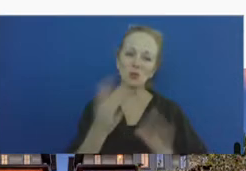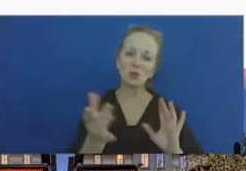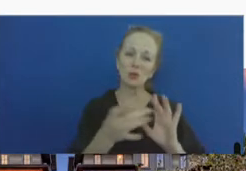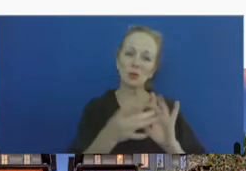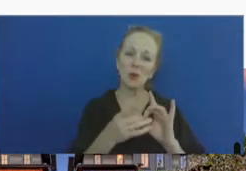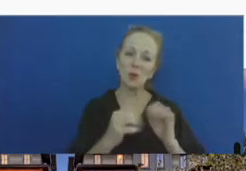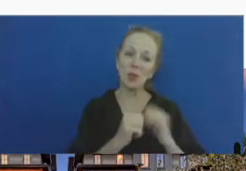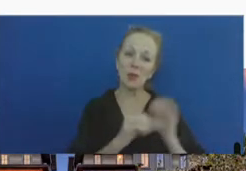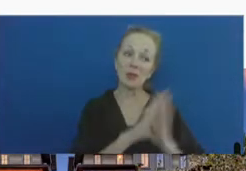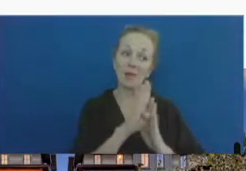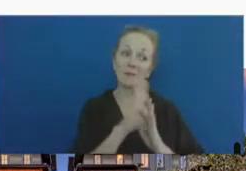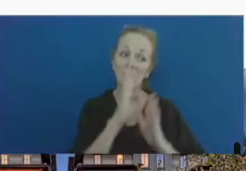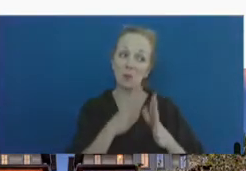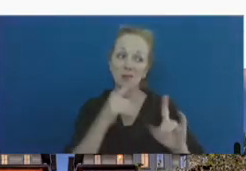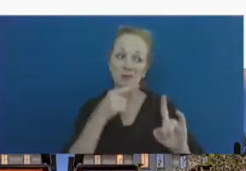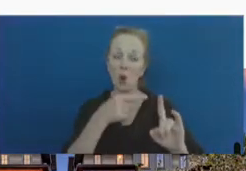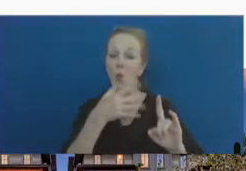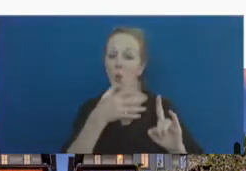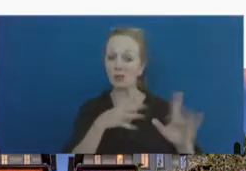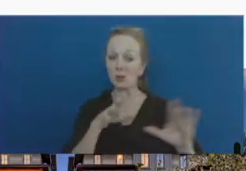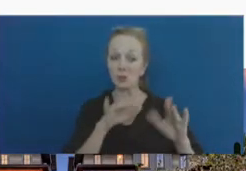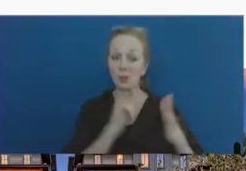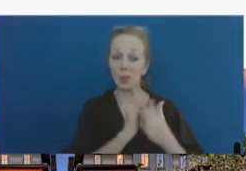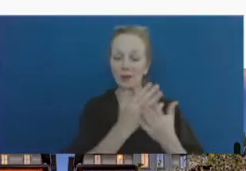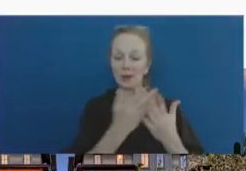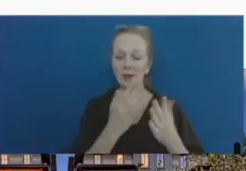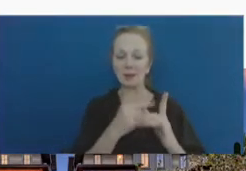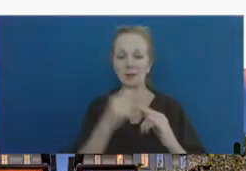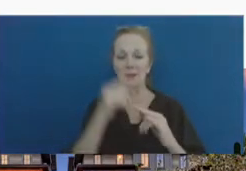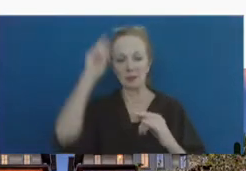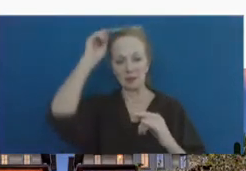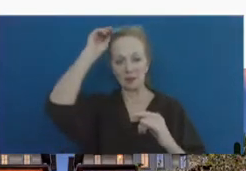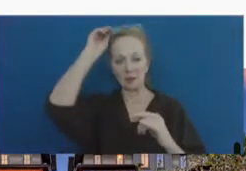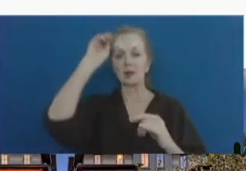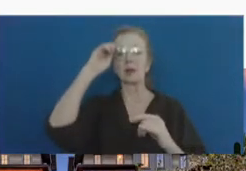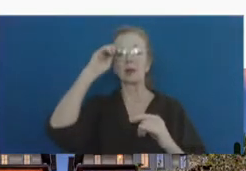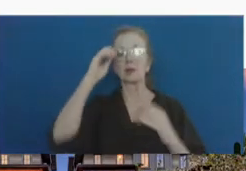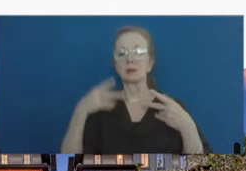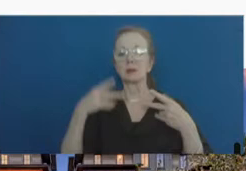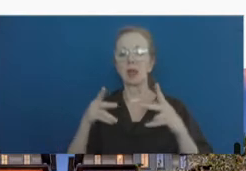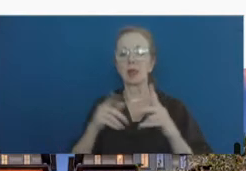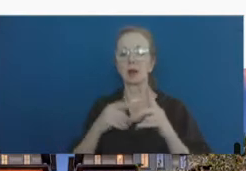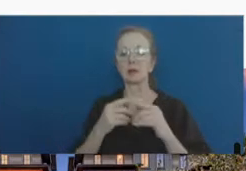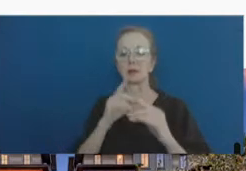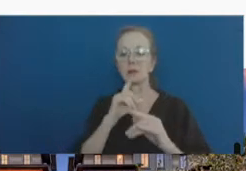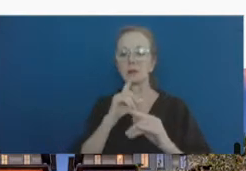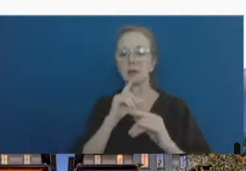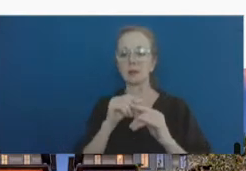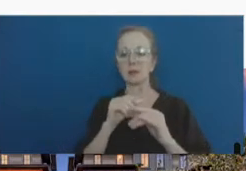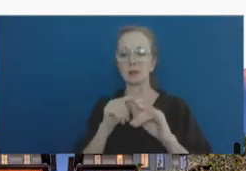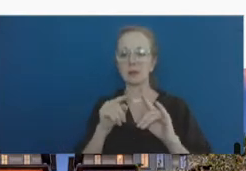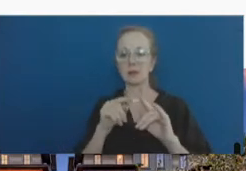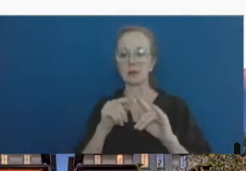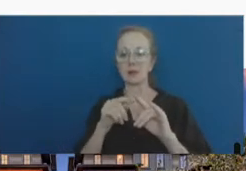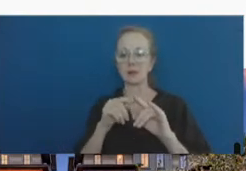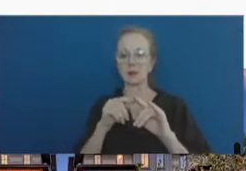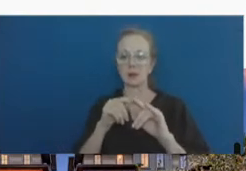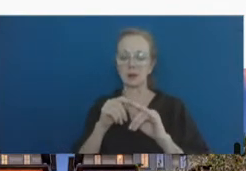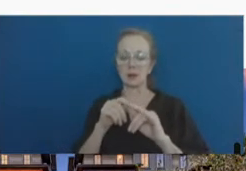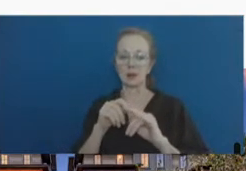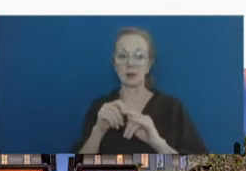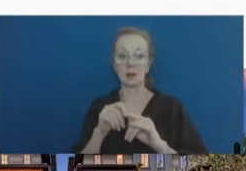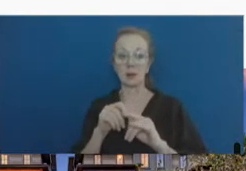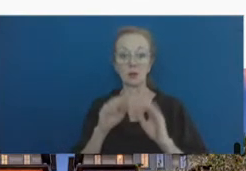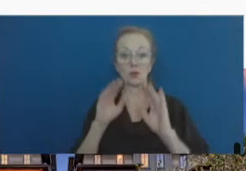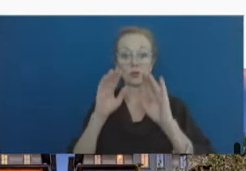that's wanting to do something like that and is struggling because it's not allowed, and seems like a great product and a great,